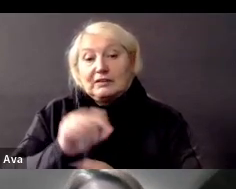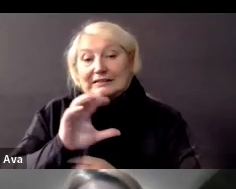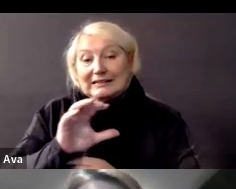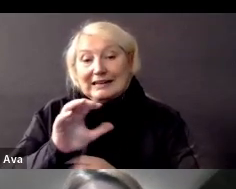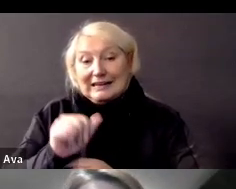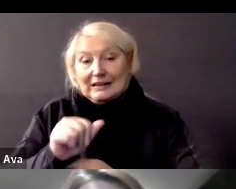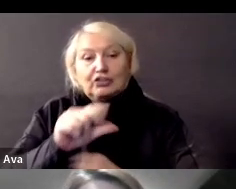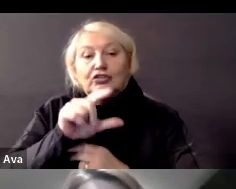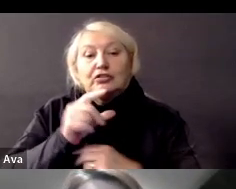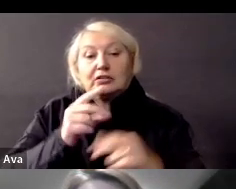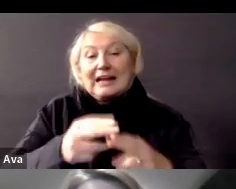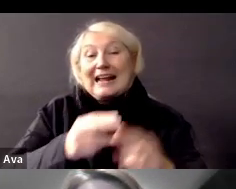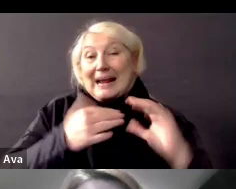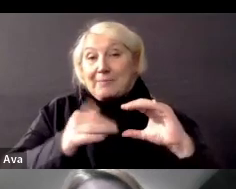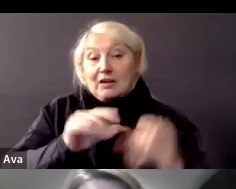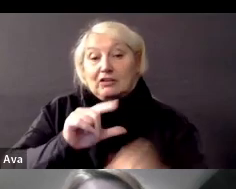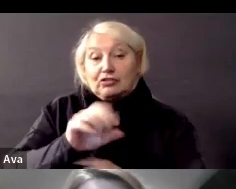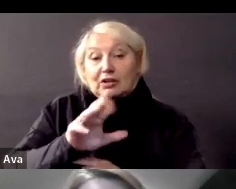general@arch.clcj.ca.